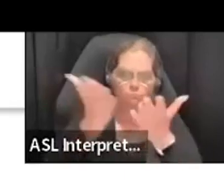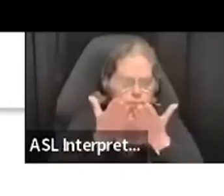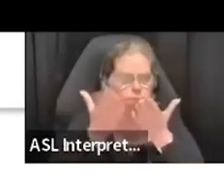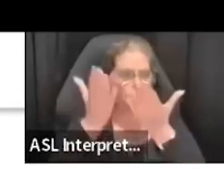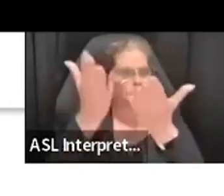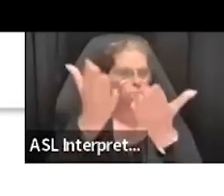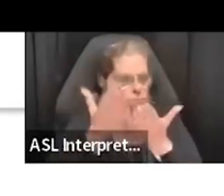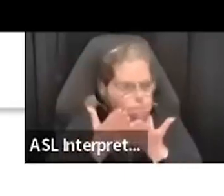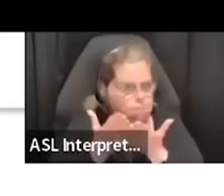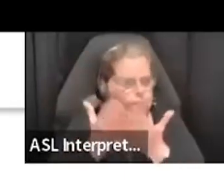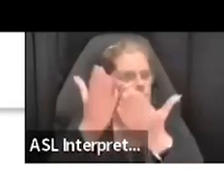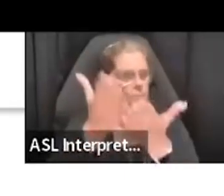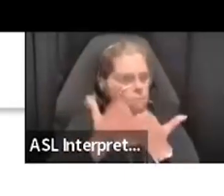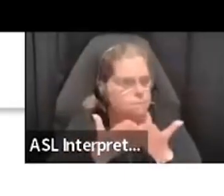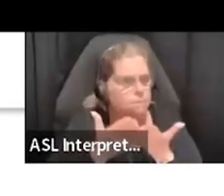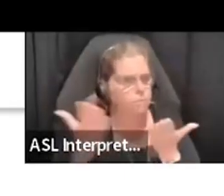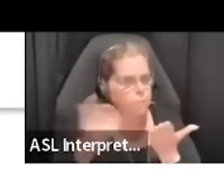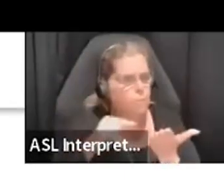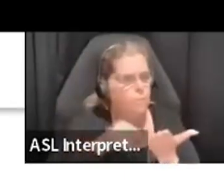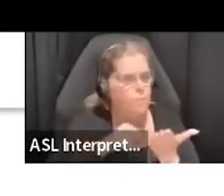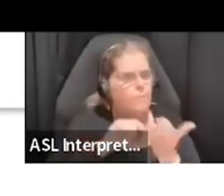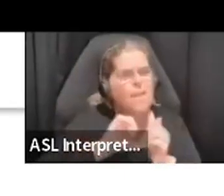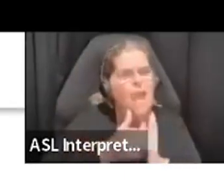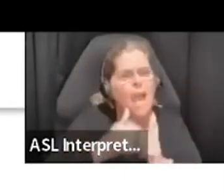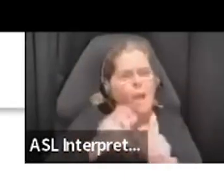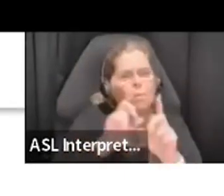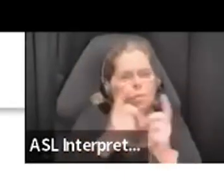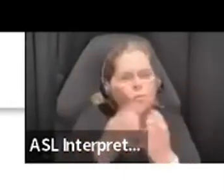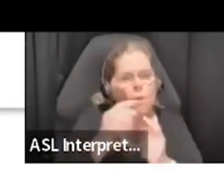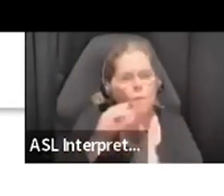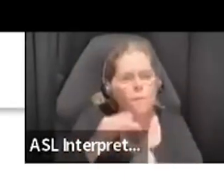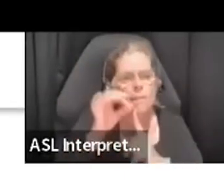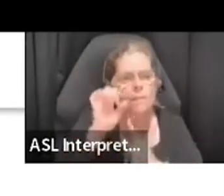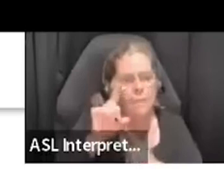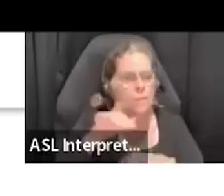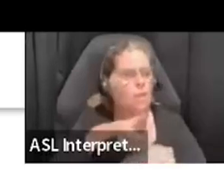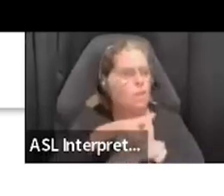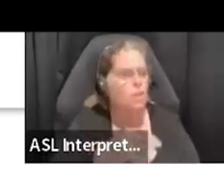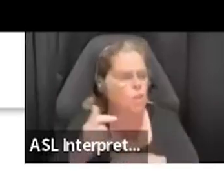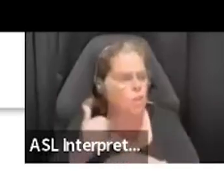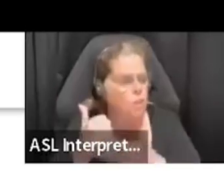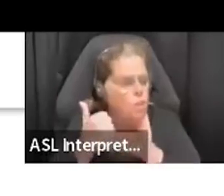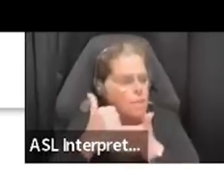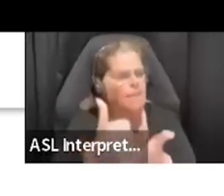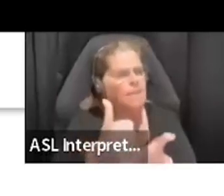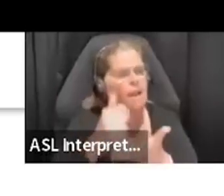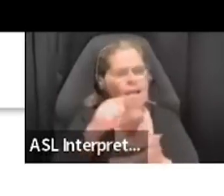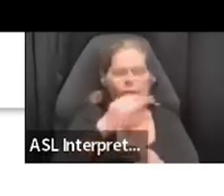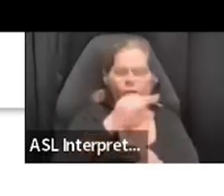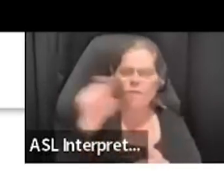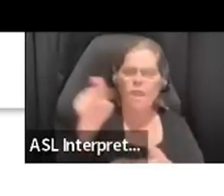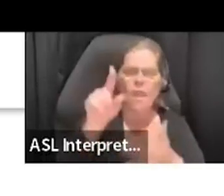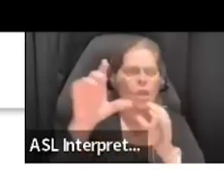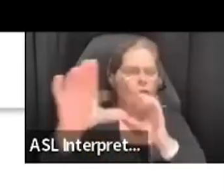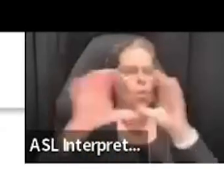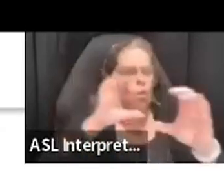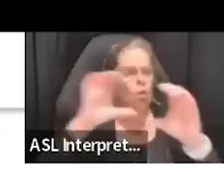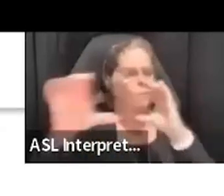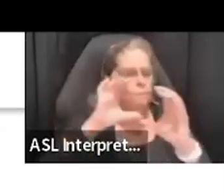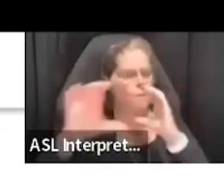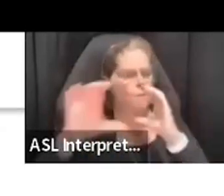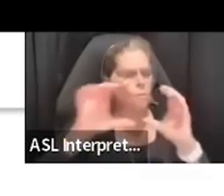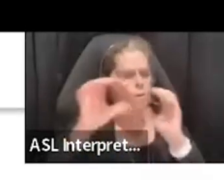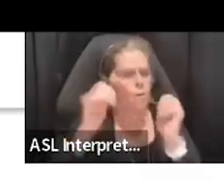How is the Department of Special Education and Early Intervention Services, how are they communicating with the other